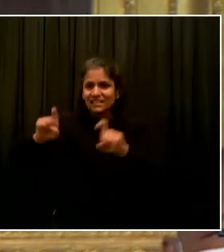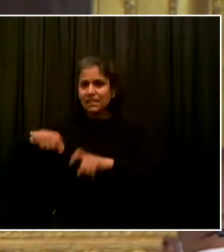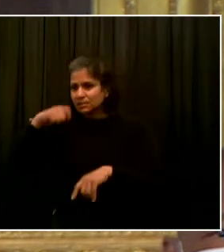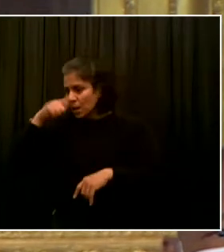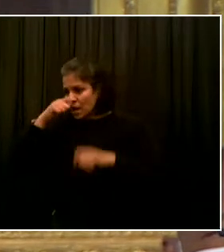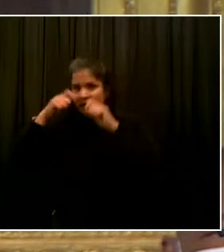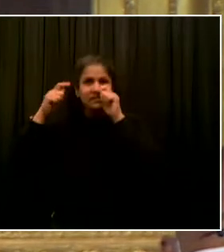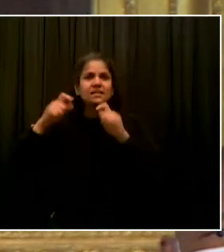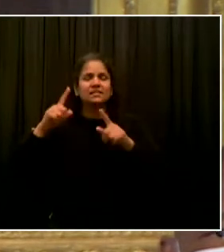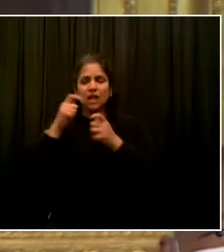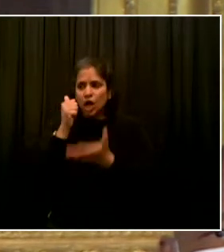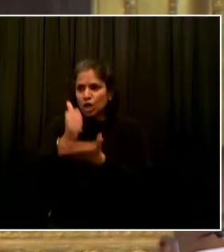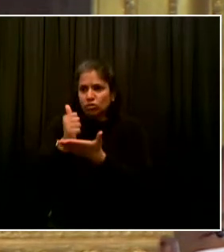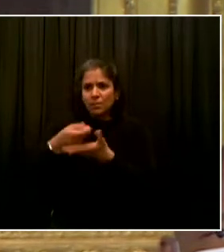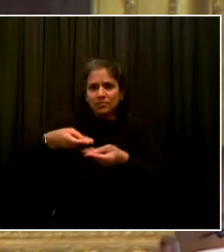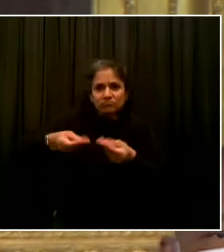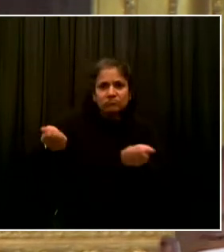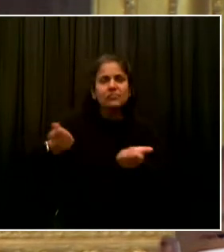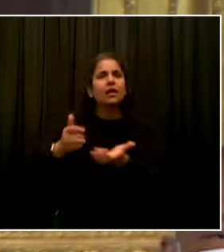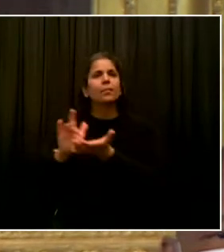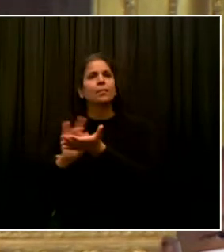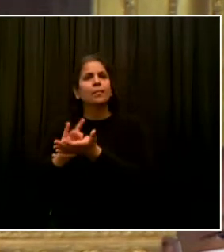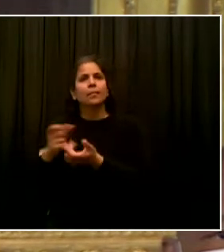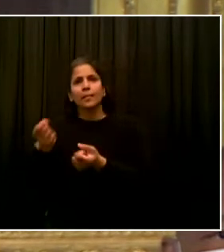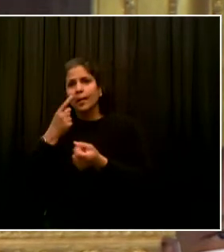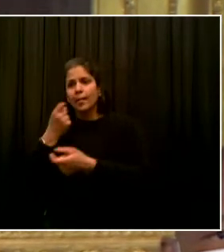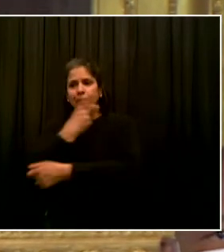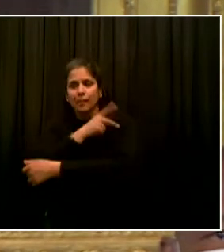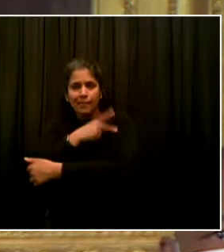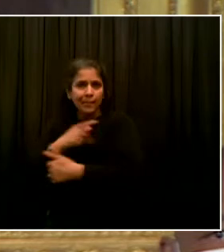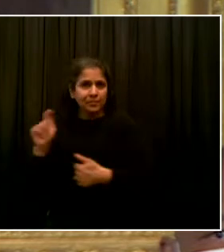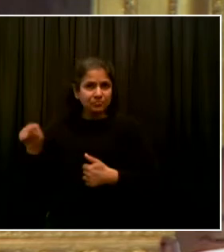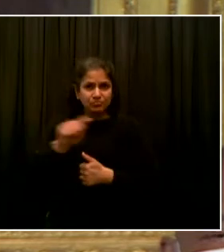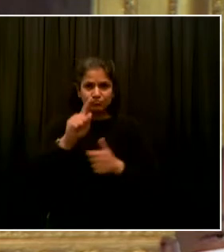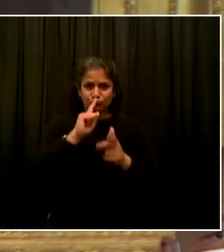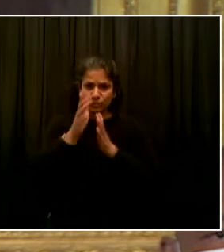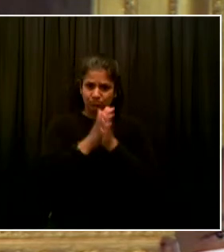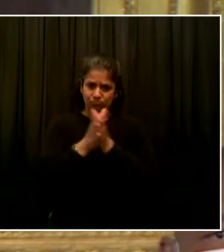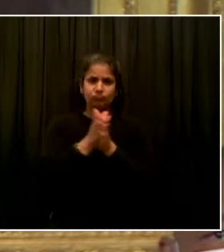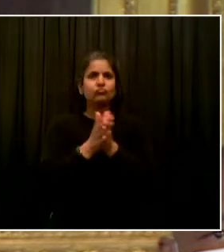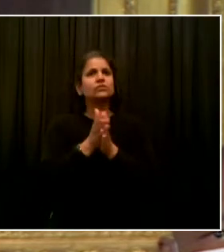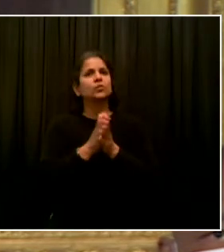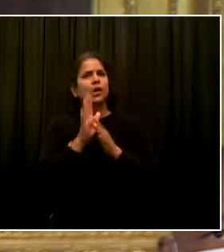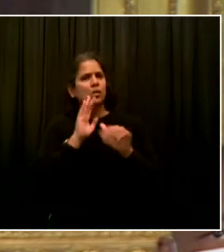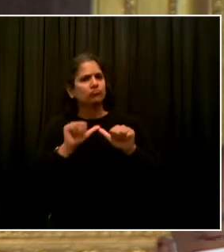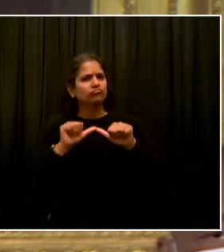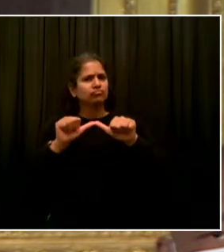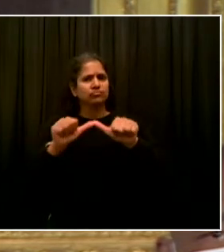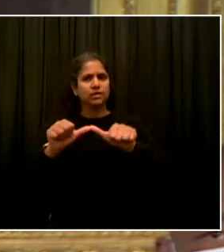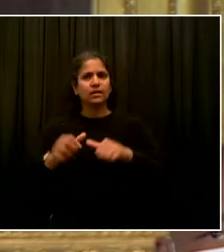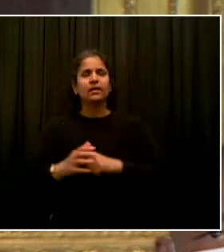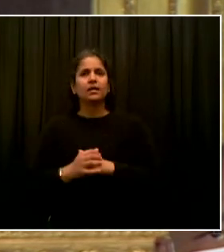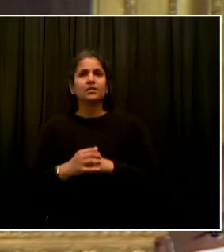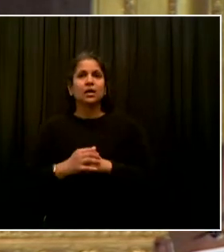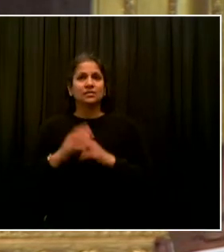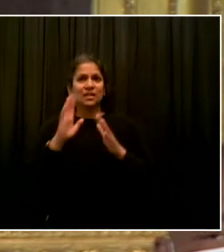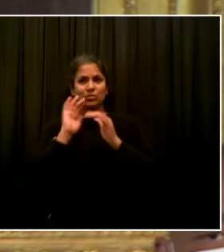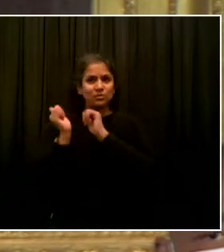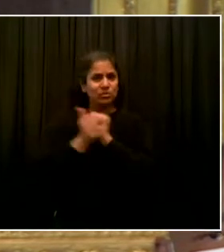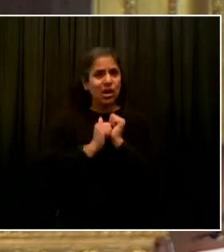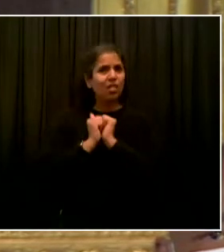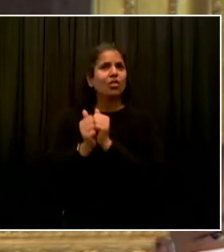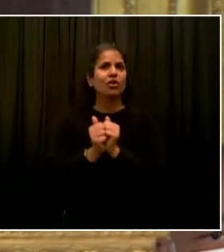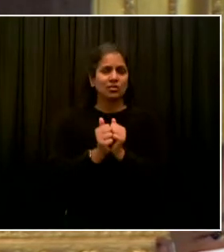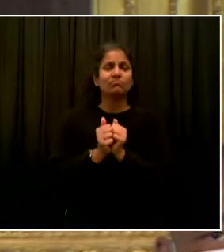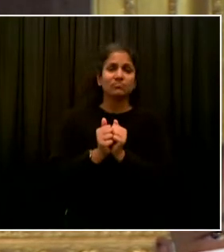and yes, patience and resilience. We need to employ all of these tools together and extend each other a bit of forbearance and